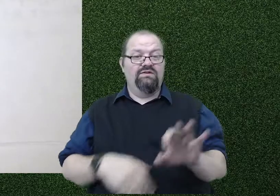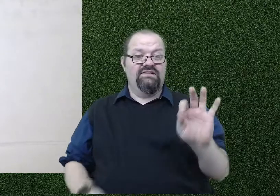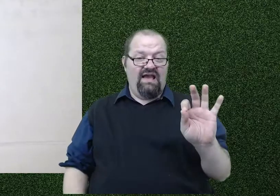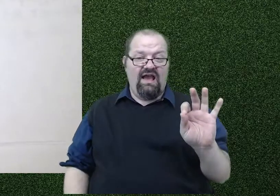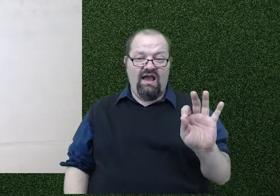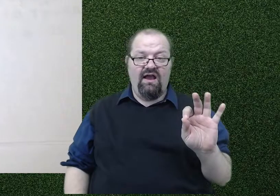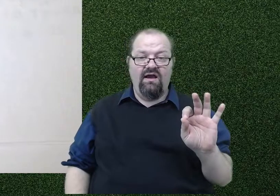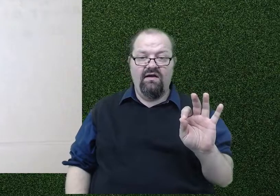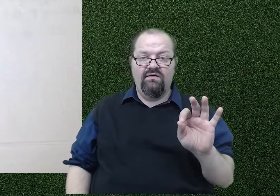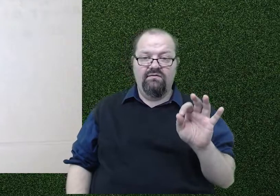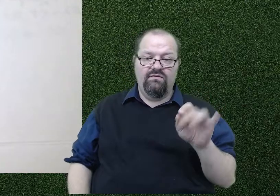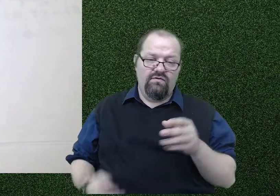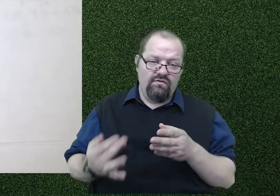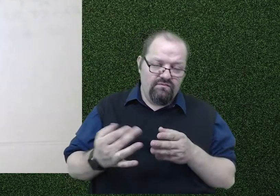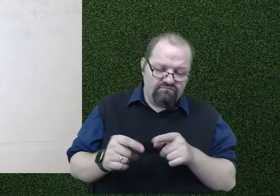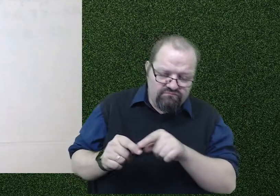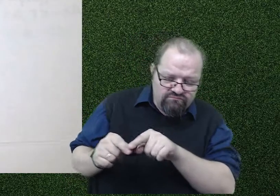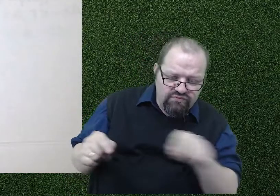d